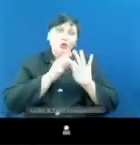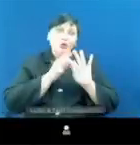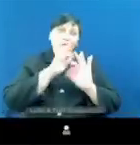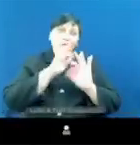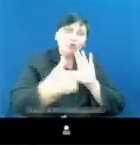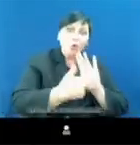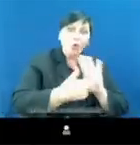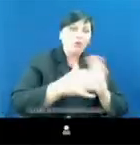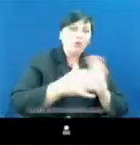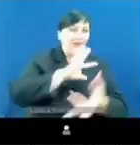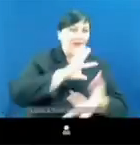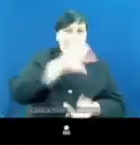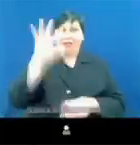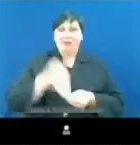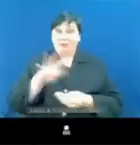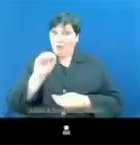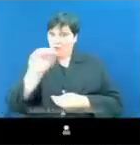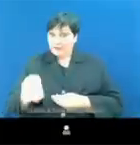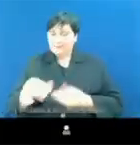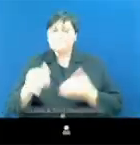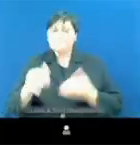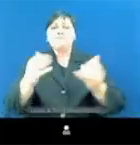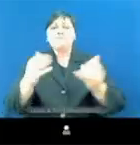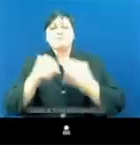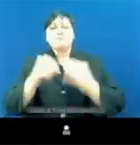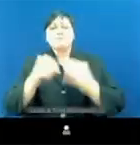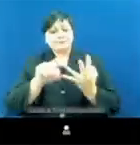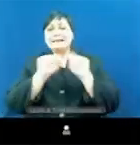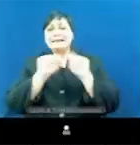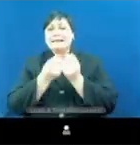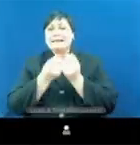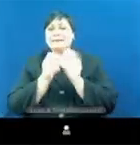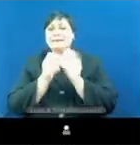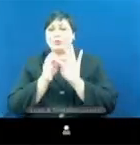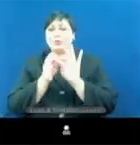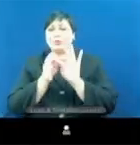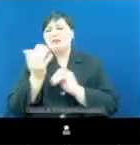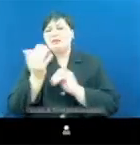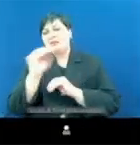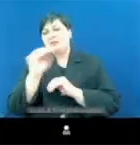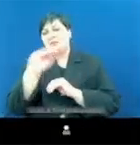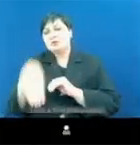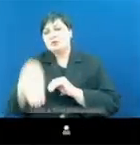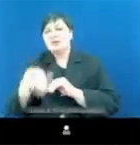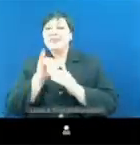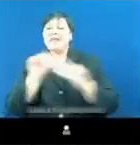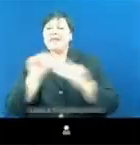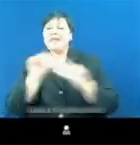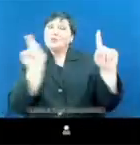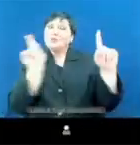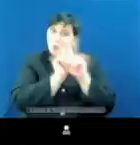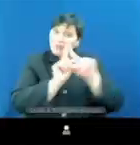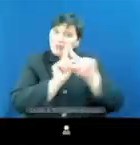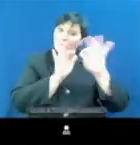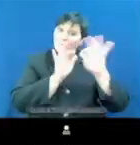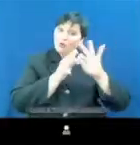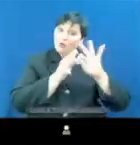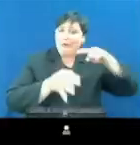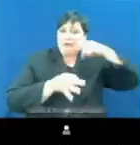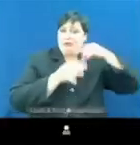Team interpreting is 15%, and it includes both with another interpreter who can hear and with one who cannot.